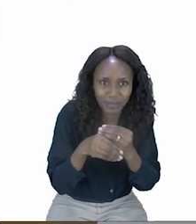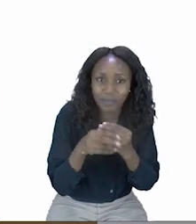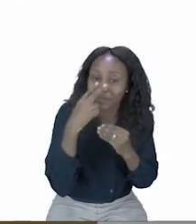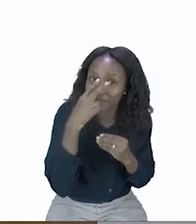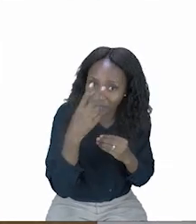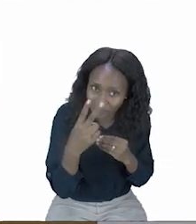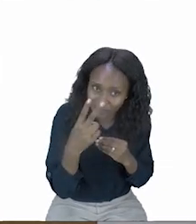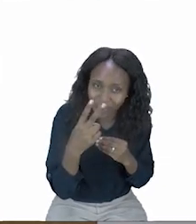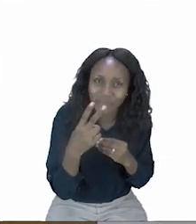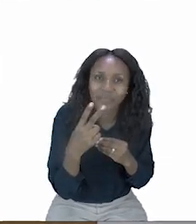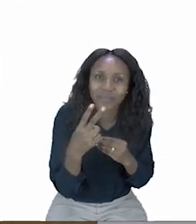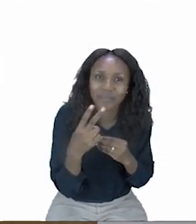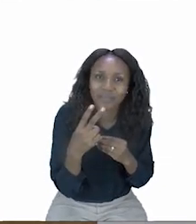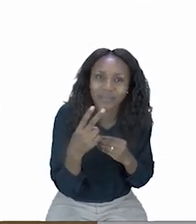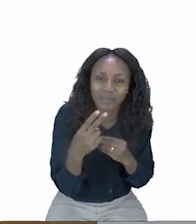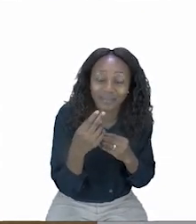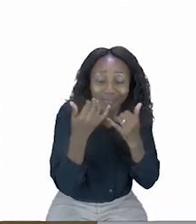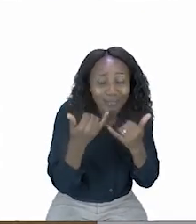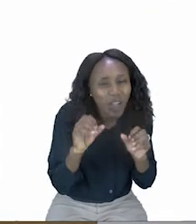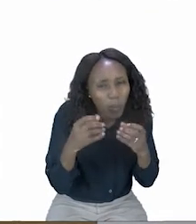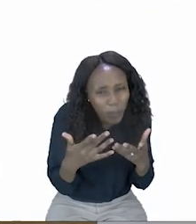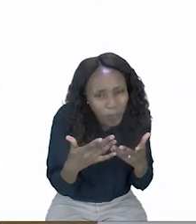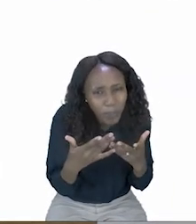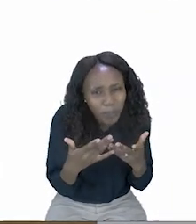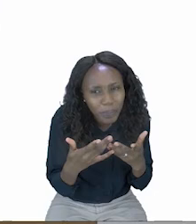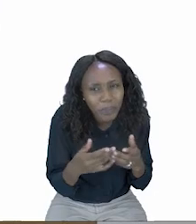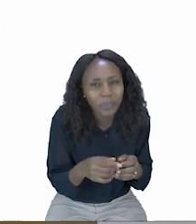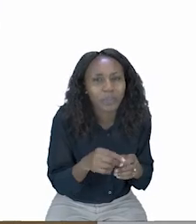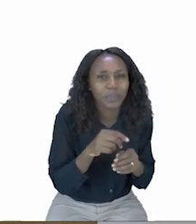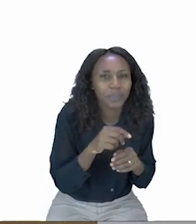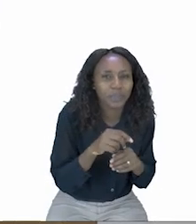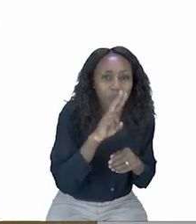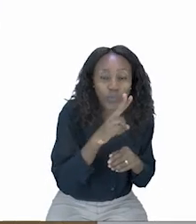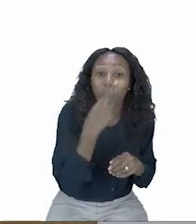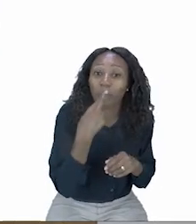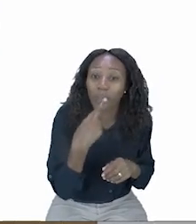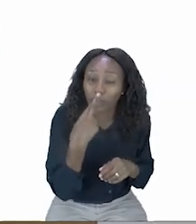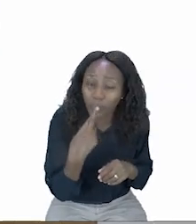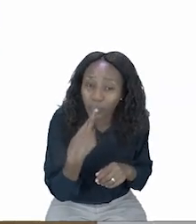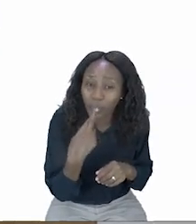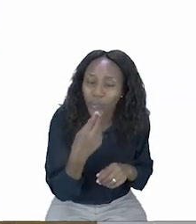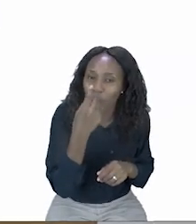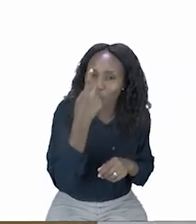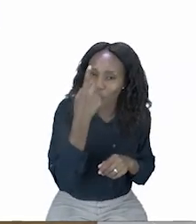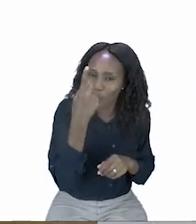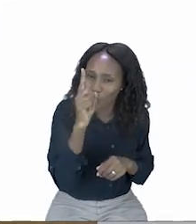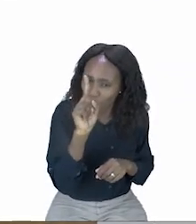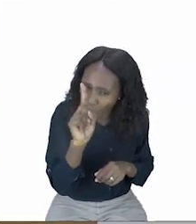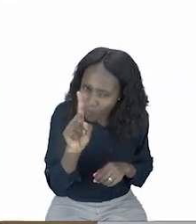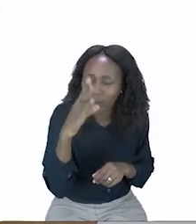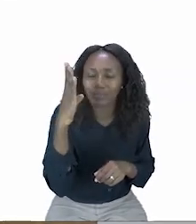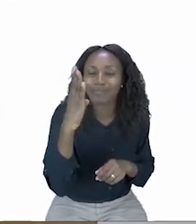next one. So we have now how many? 2 red counters, and then we